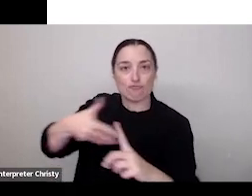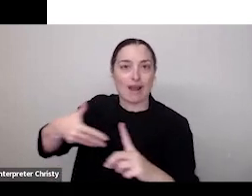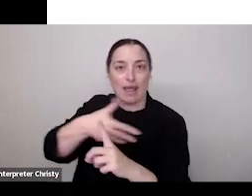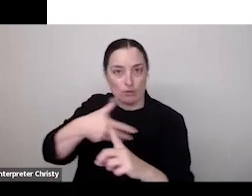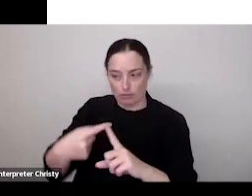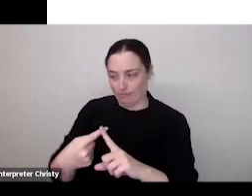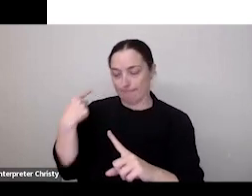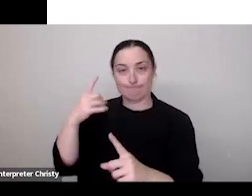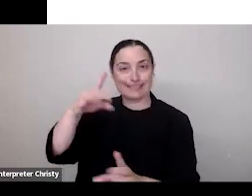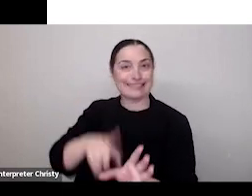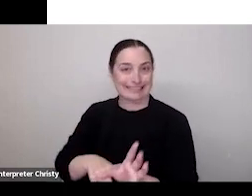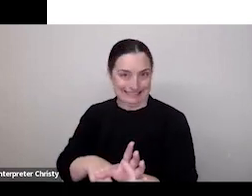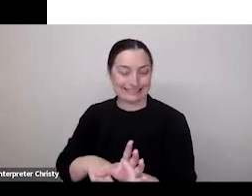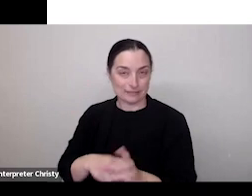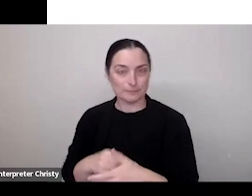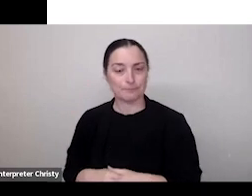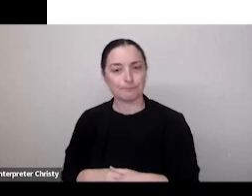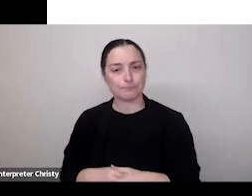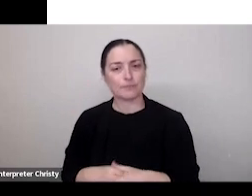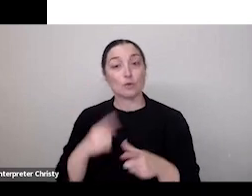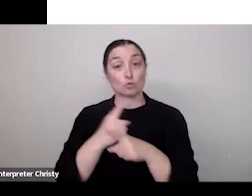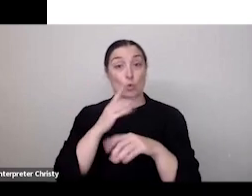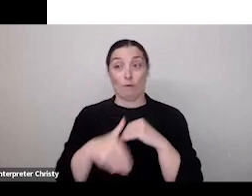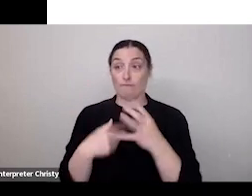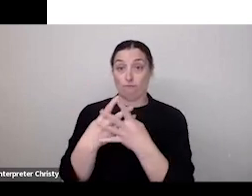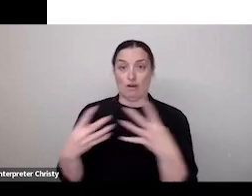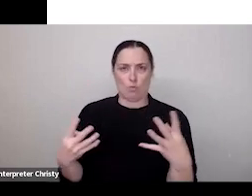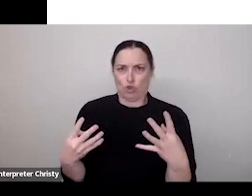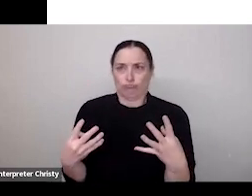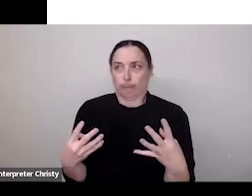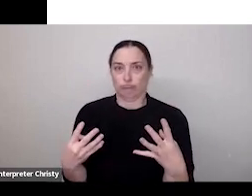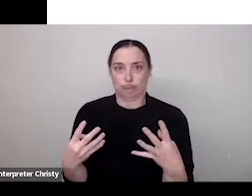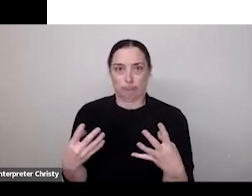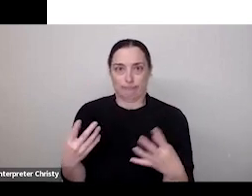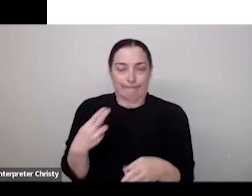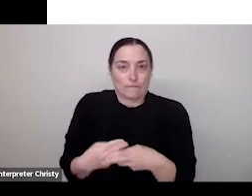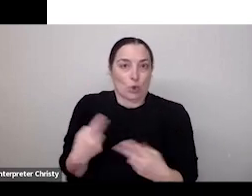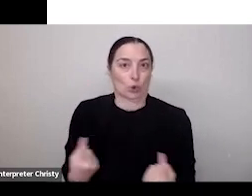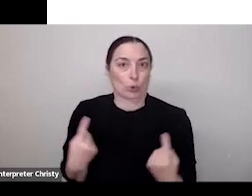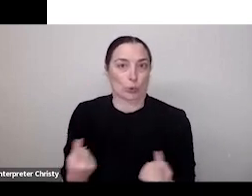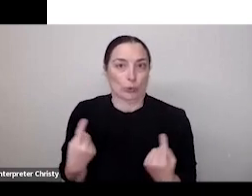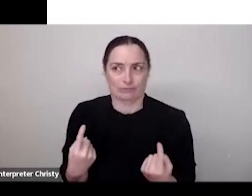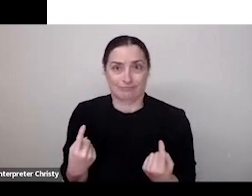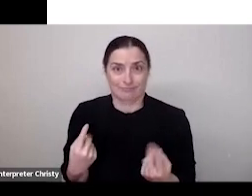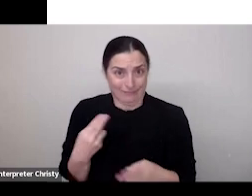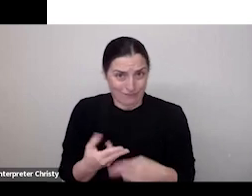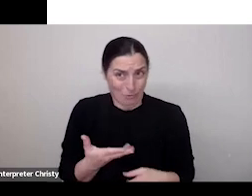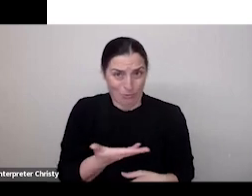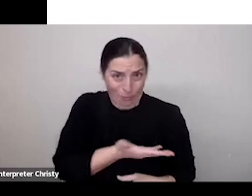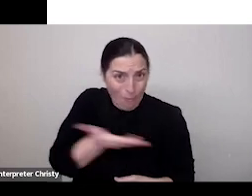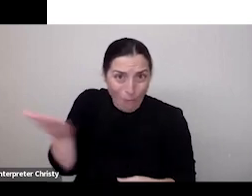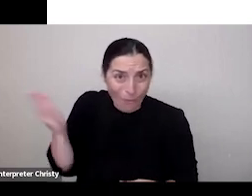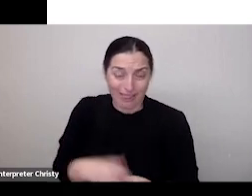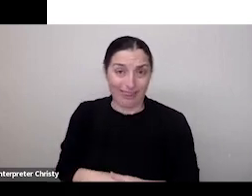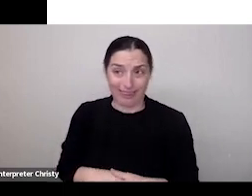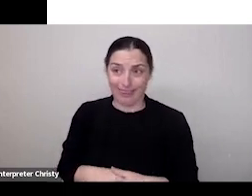over the last decade. We talk about who the framework is for. And who is this framework for? It is for all of you. It's for all of us.